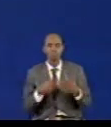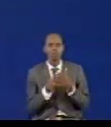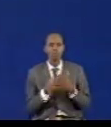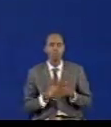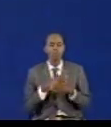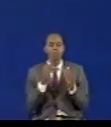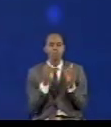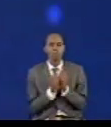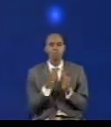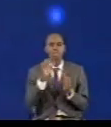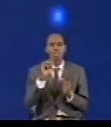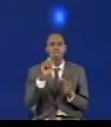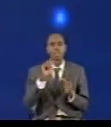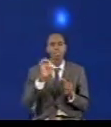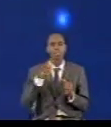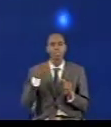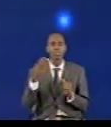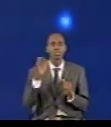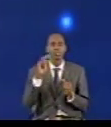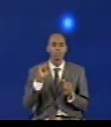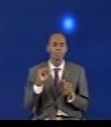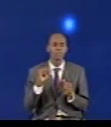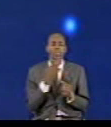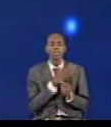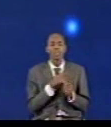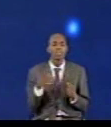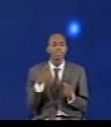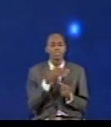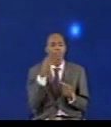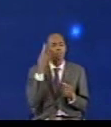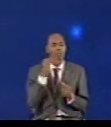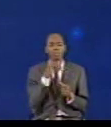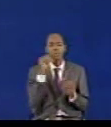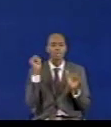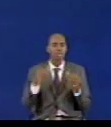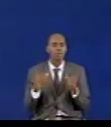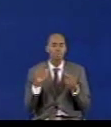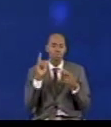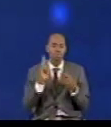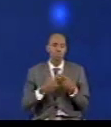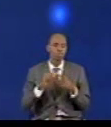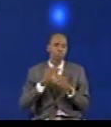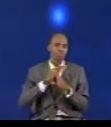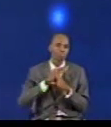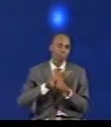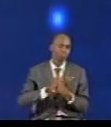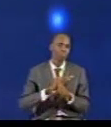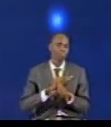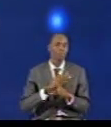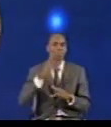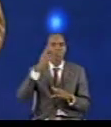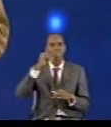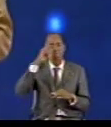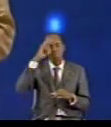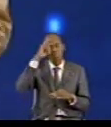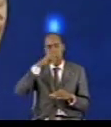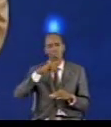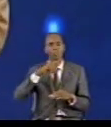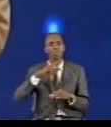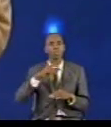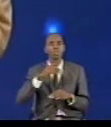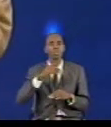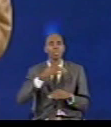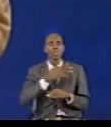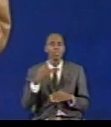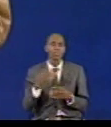10. And they were not able to resist the wisdom and the